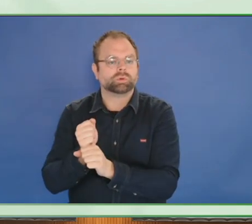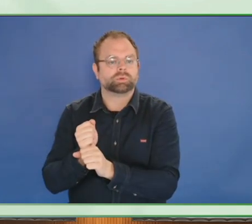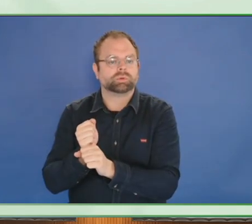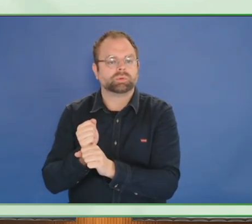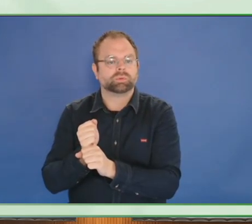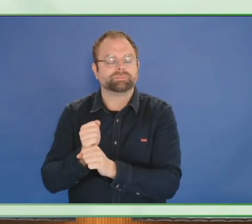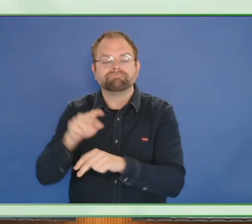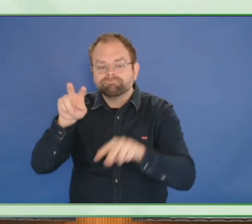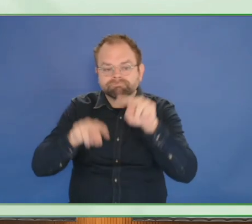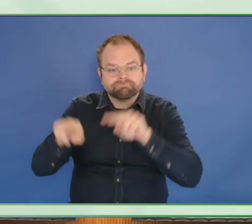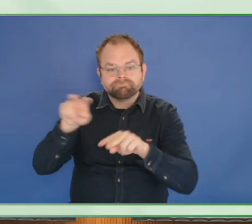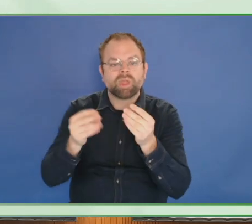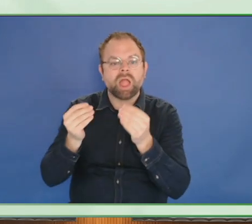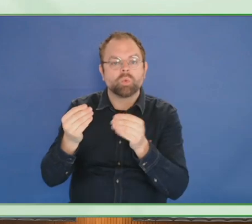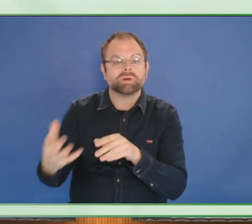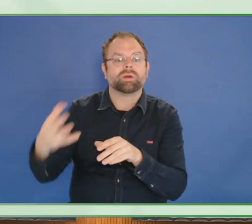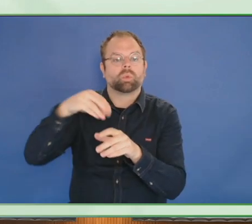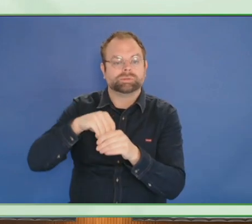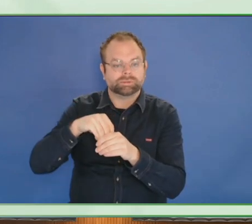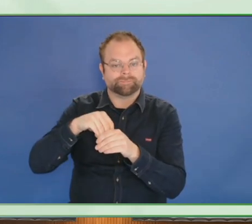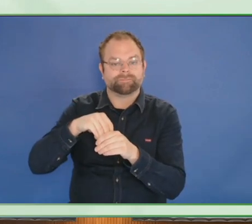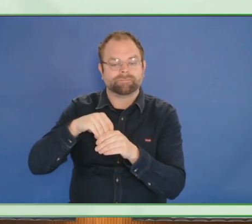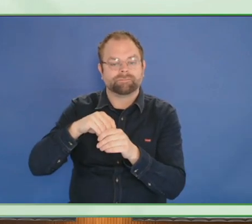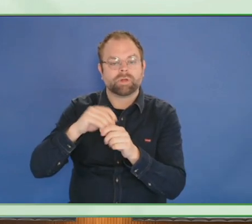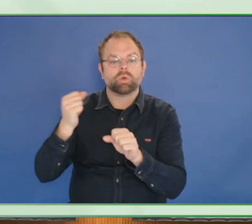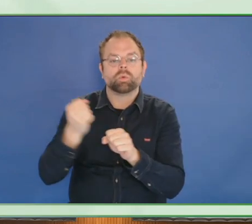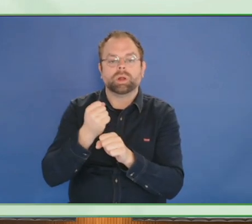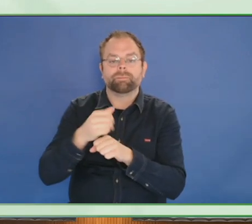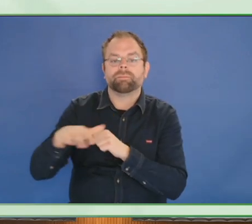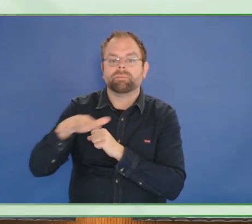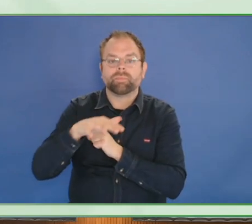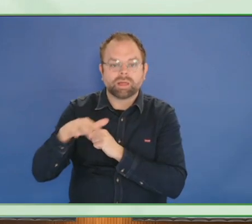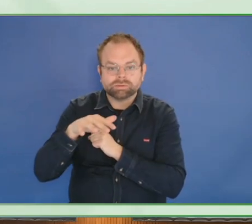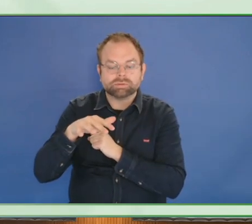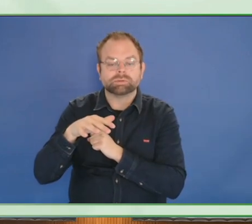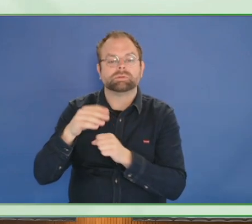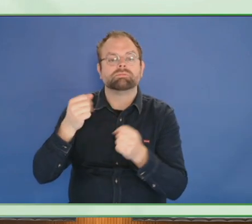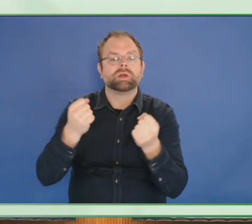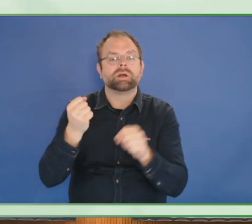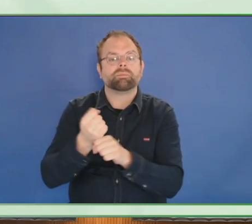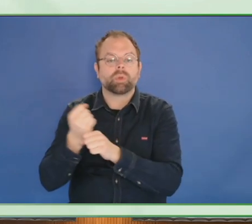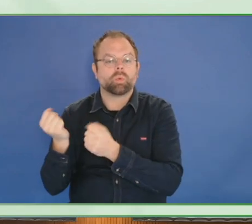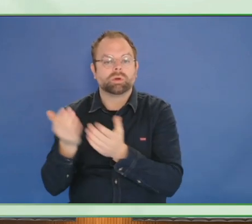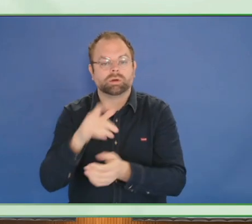for persons with disability, particularly those with intellectual disabilities.